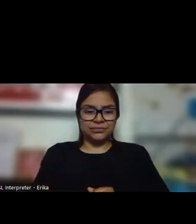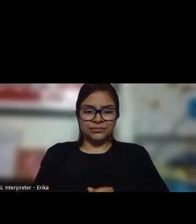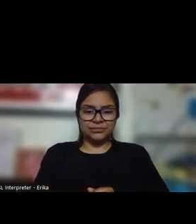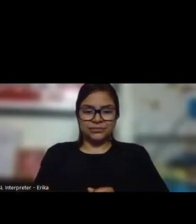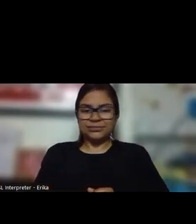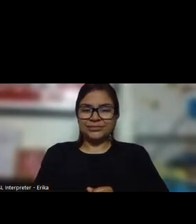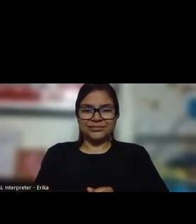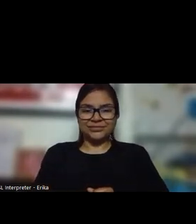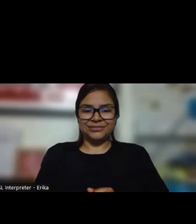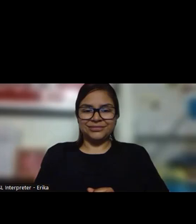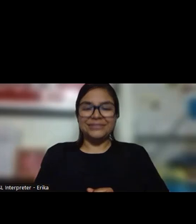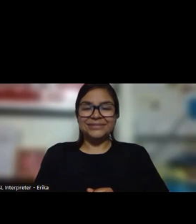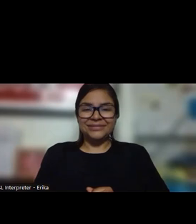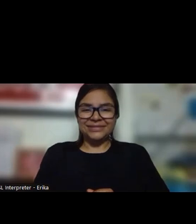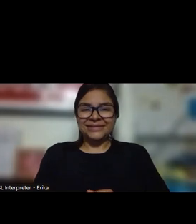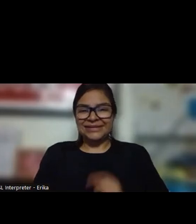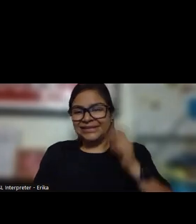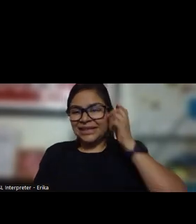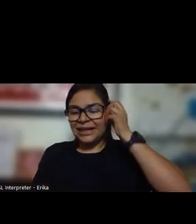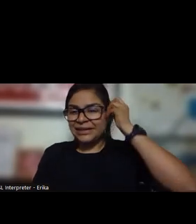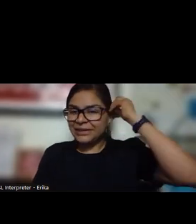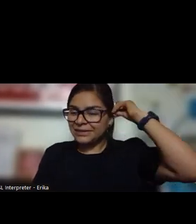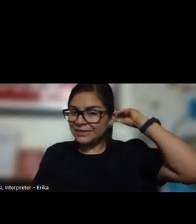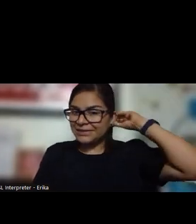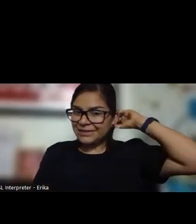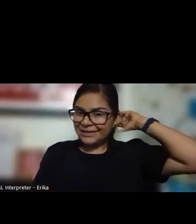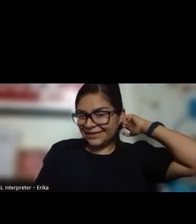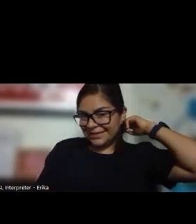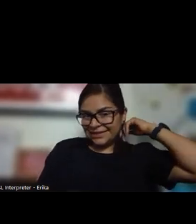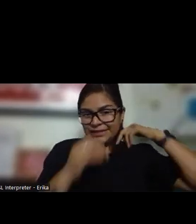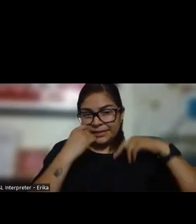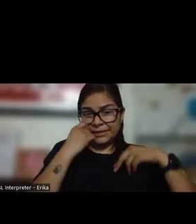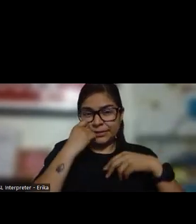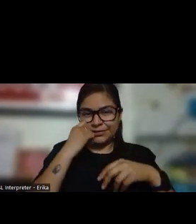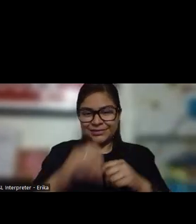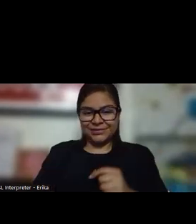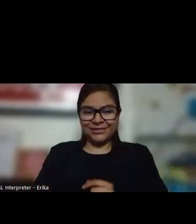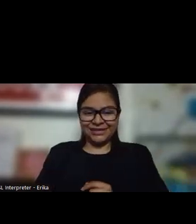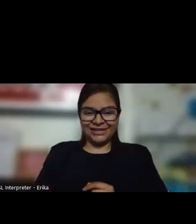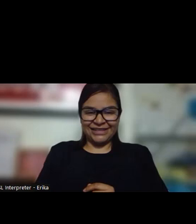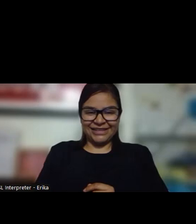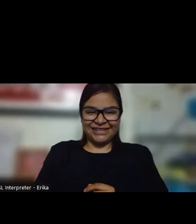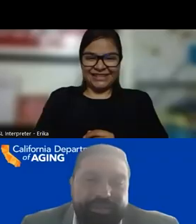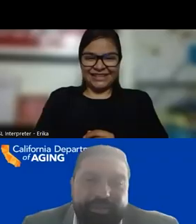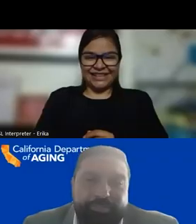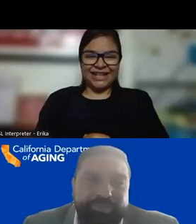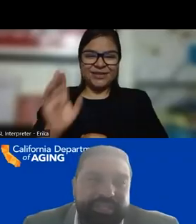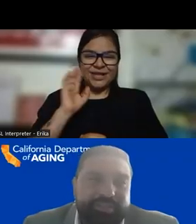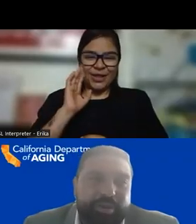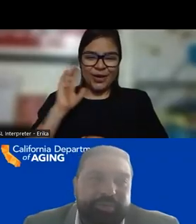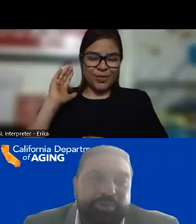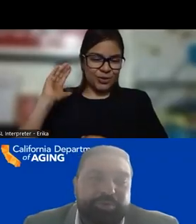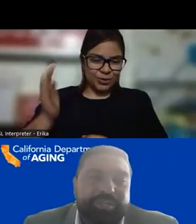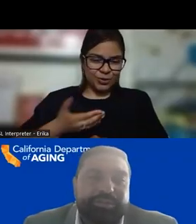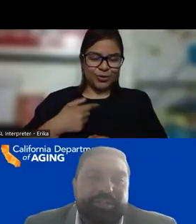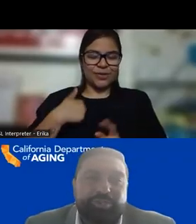Can you guys hear me? I think I got muted for a second there. Can everyone hear me? Okay, sorry. Just saying hi, just introduce myself. I'm Ross Lellian. I'm going to present